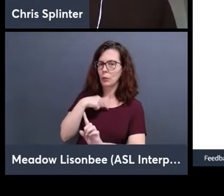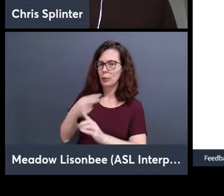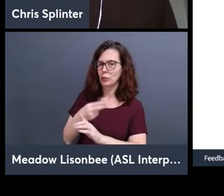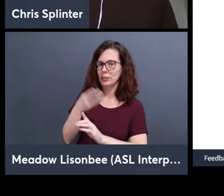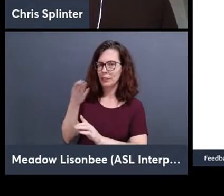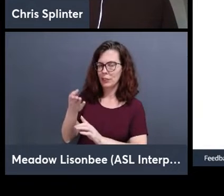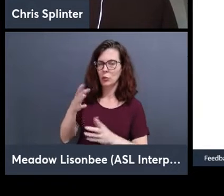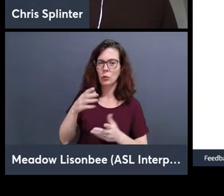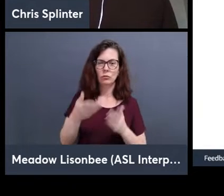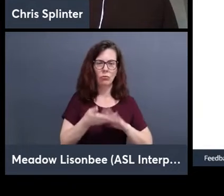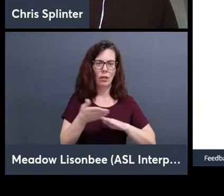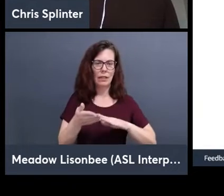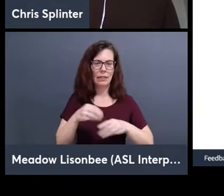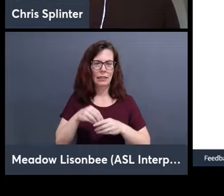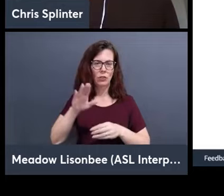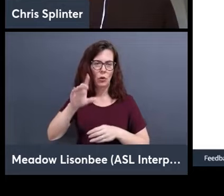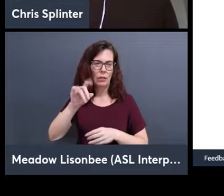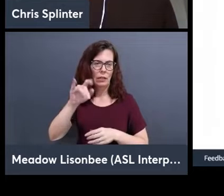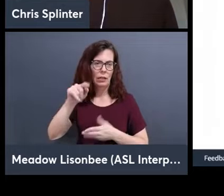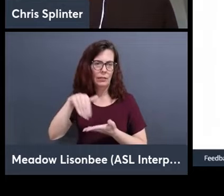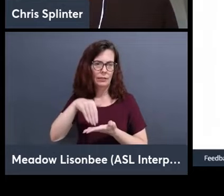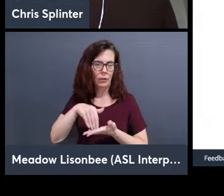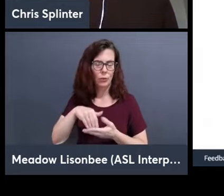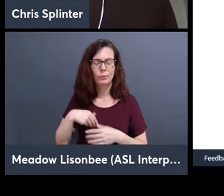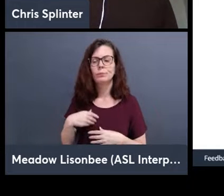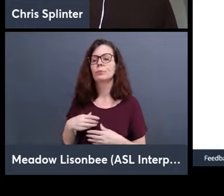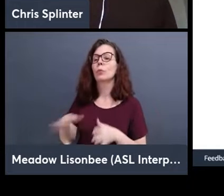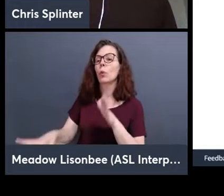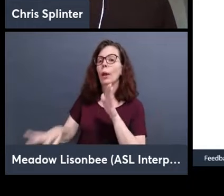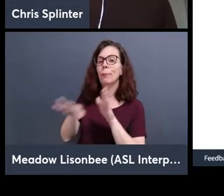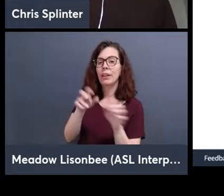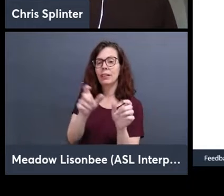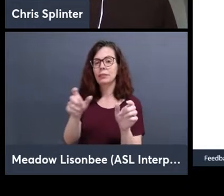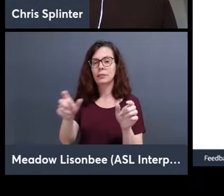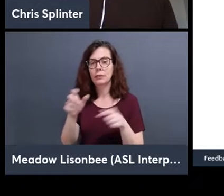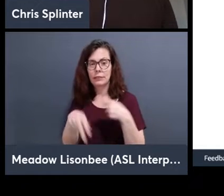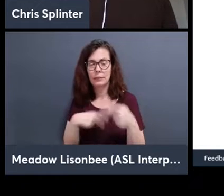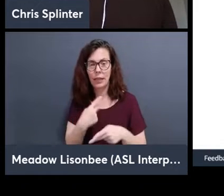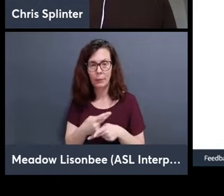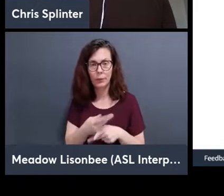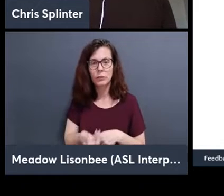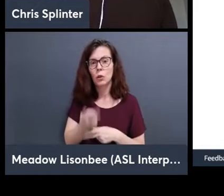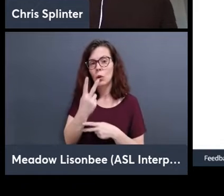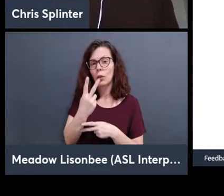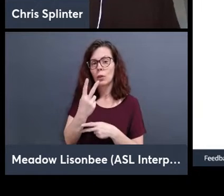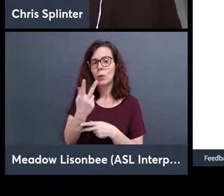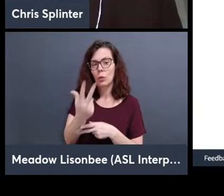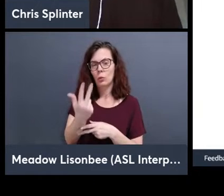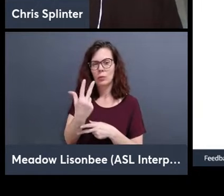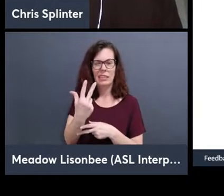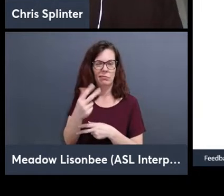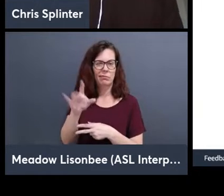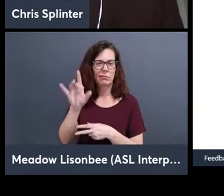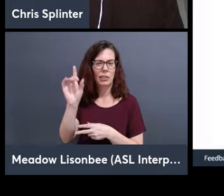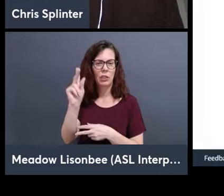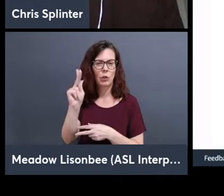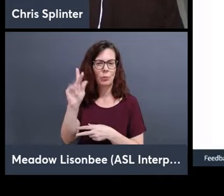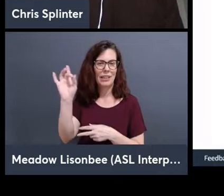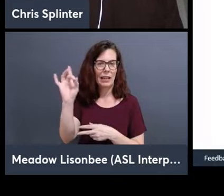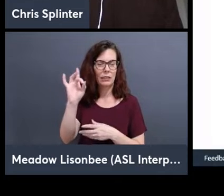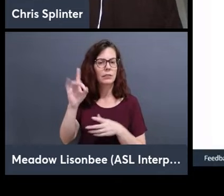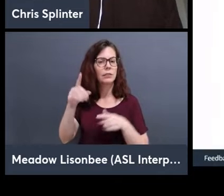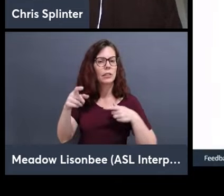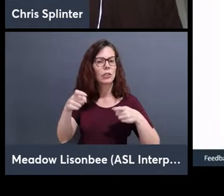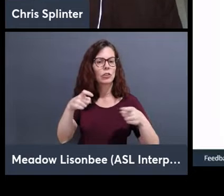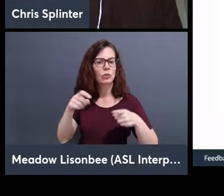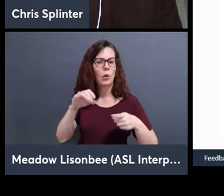center. And so I go ahead and select an instance type, and there's going to be 3 Kubernetes control plane replicas. And I'll type in a